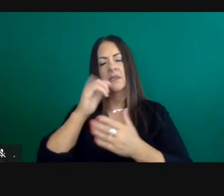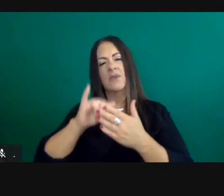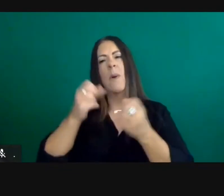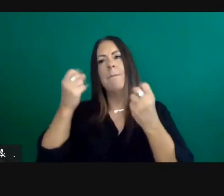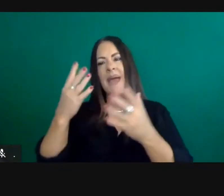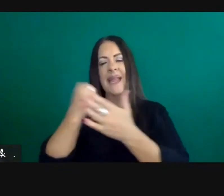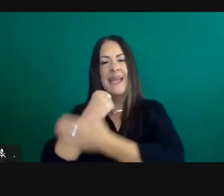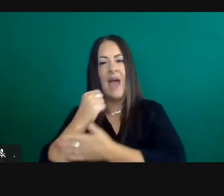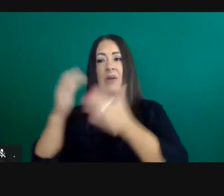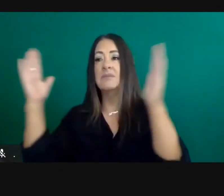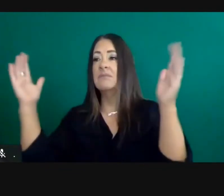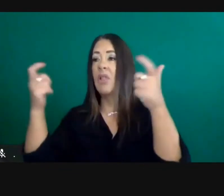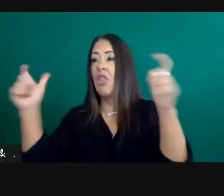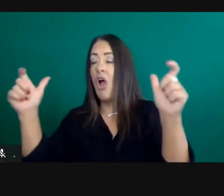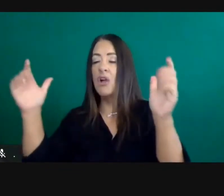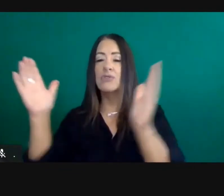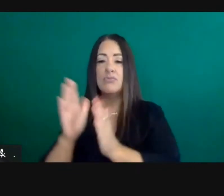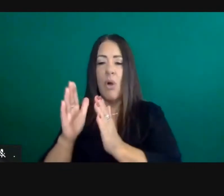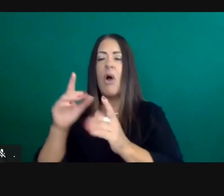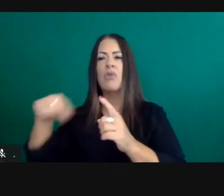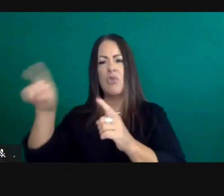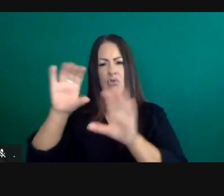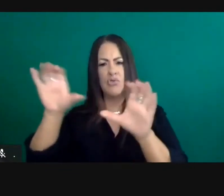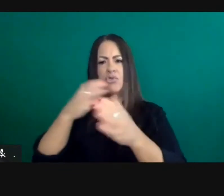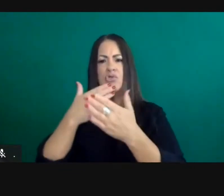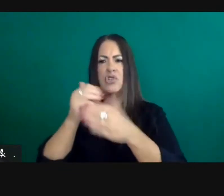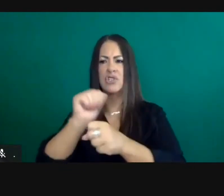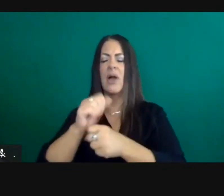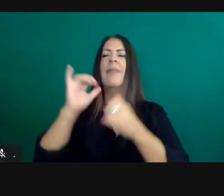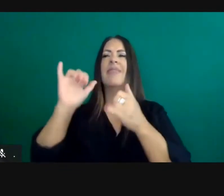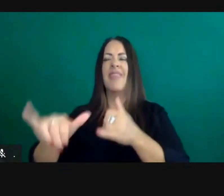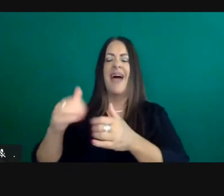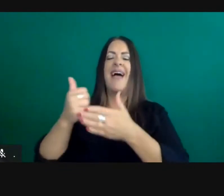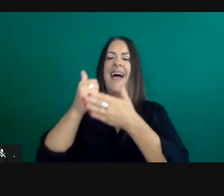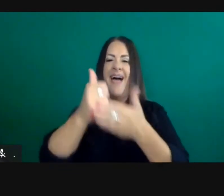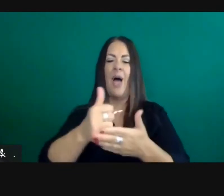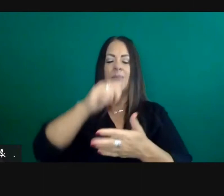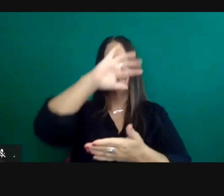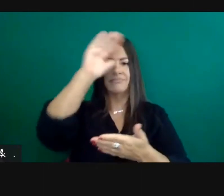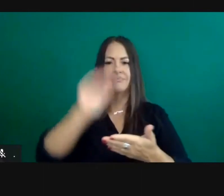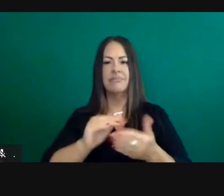in the data that we're seeing now. Tom Kiskin, Ventura County Star.